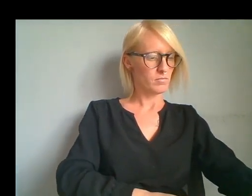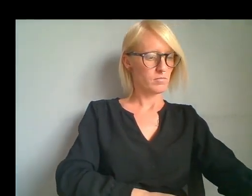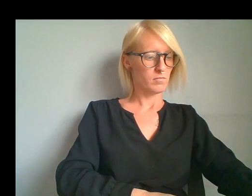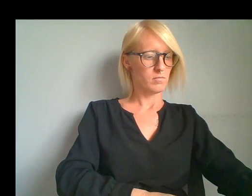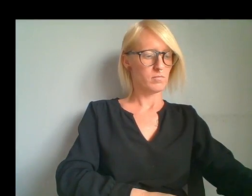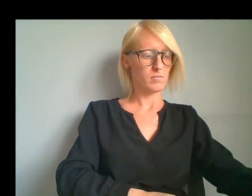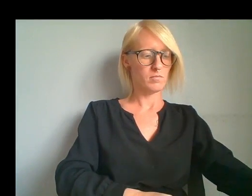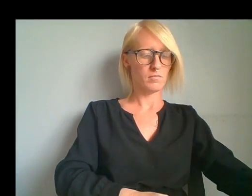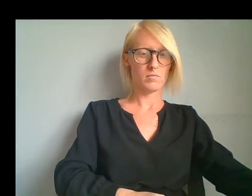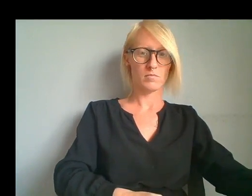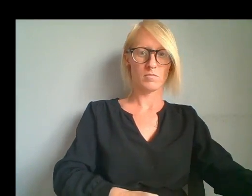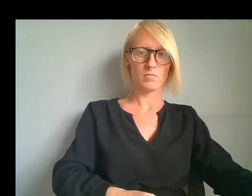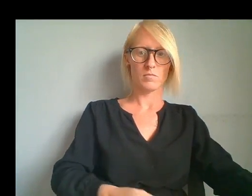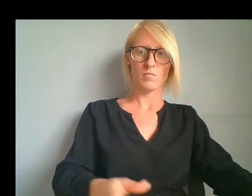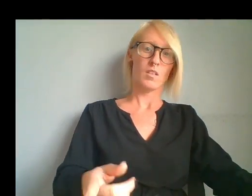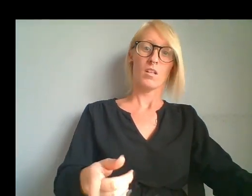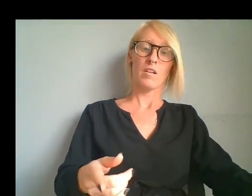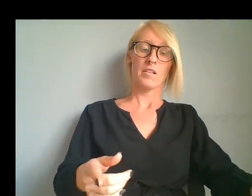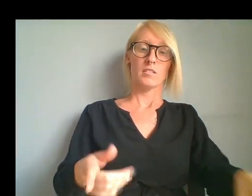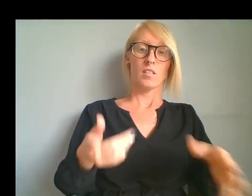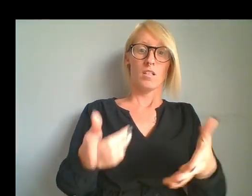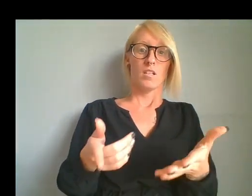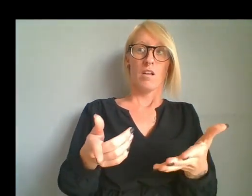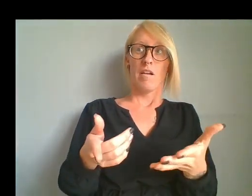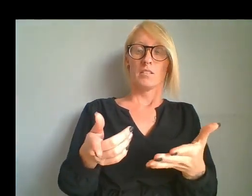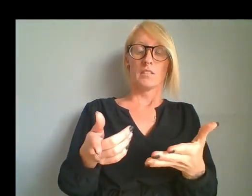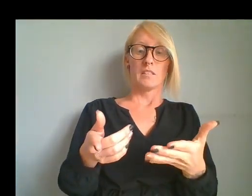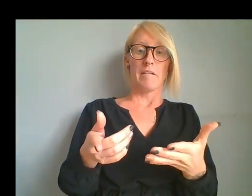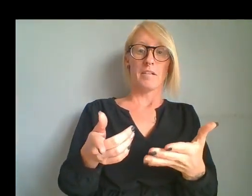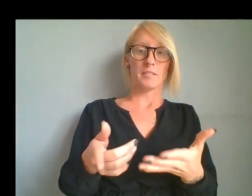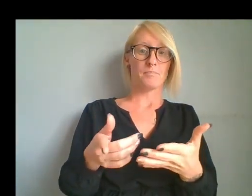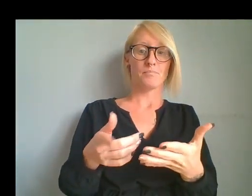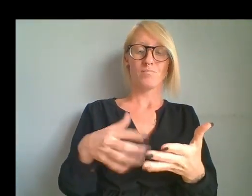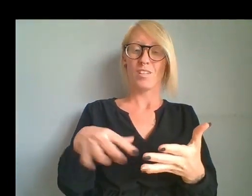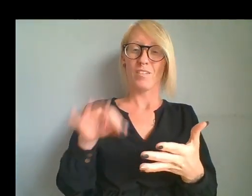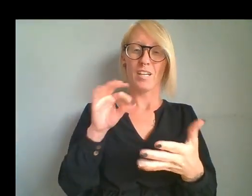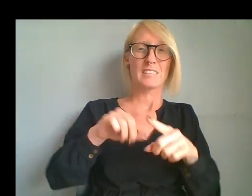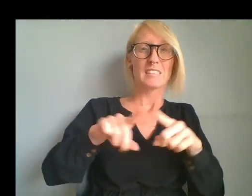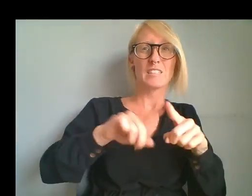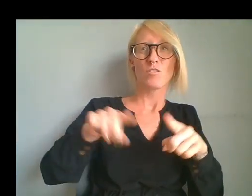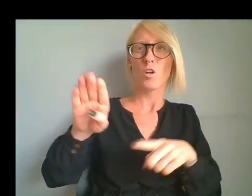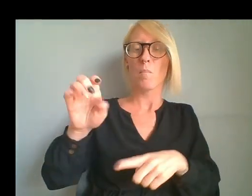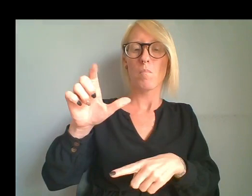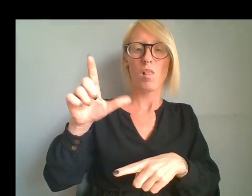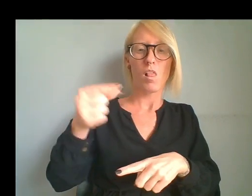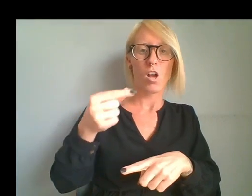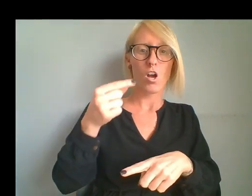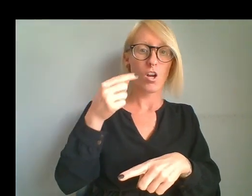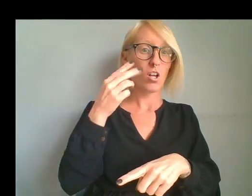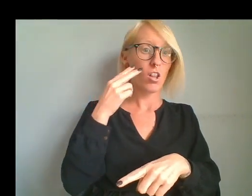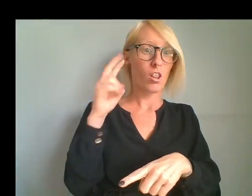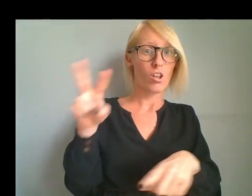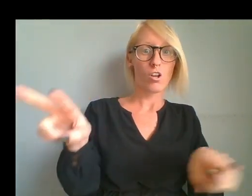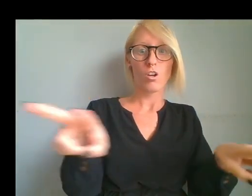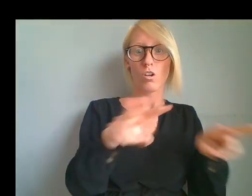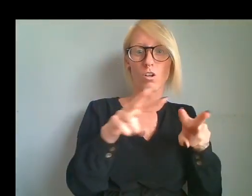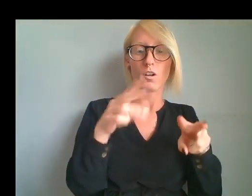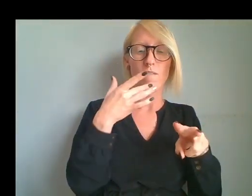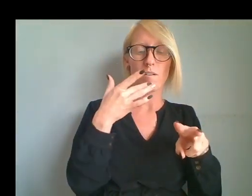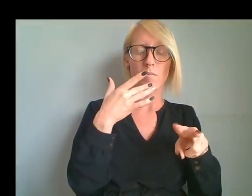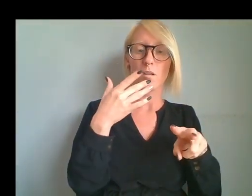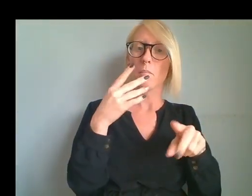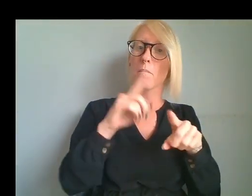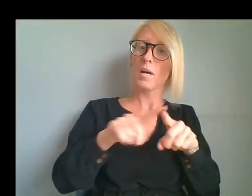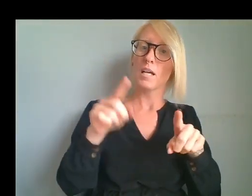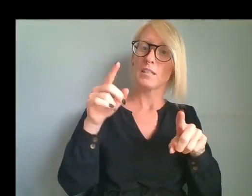pre-made template, you are going to find different Blogger blogs that look somewhat similar, but you are still going to see some differences.